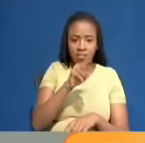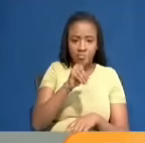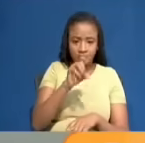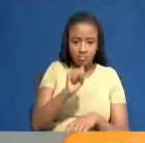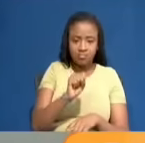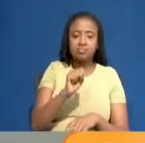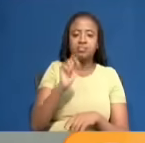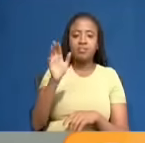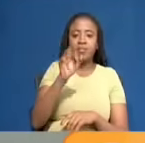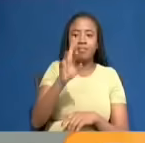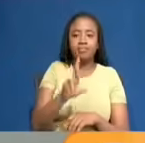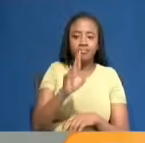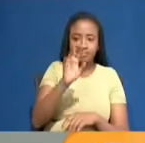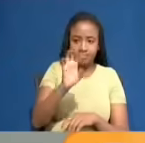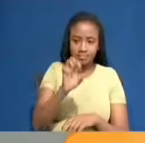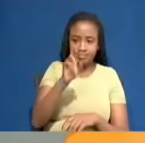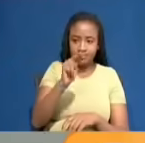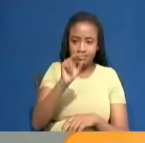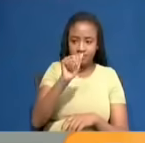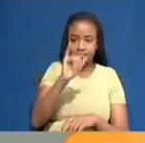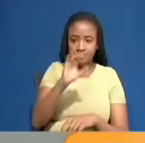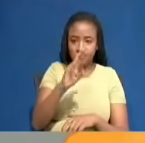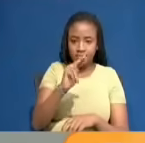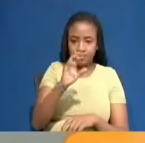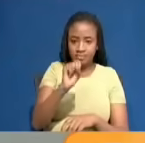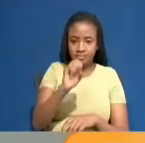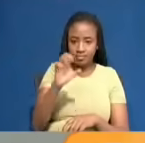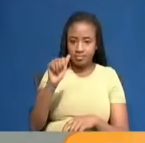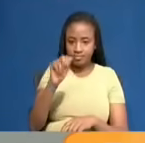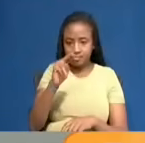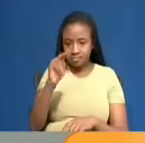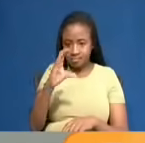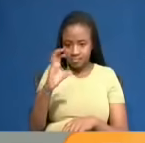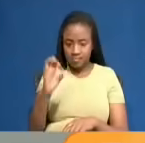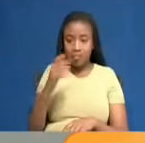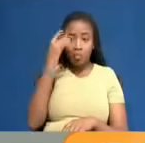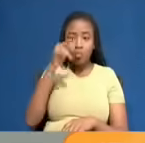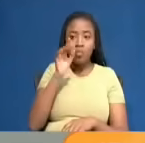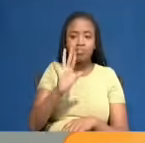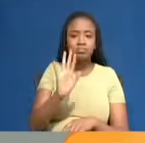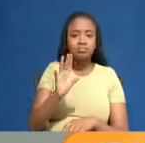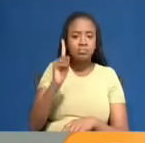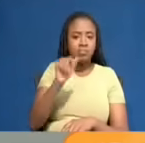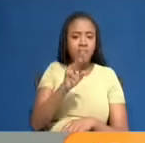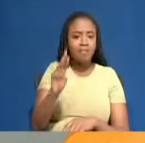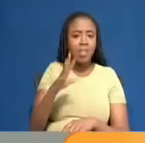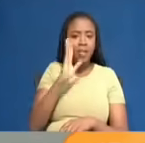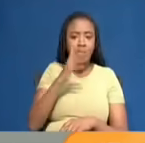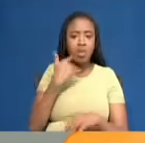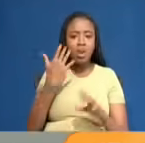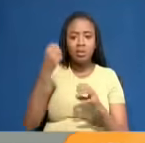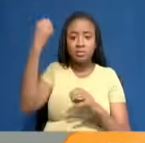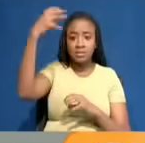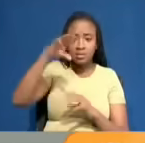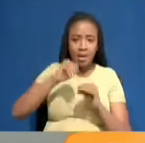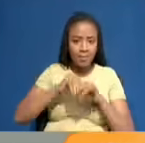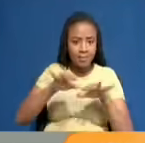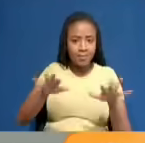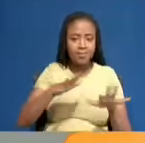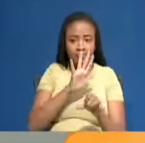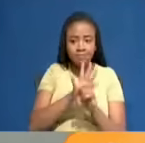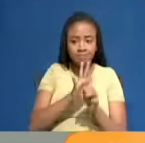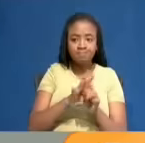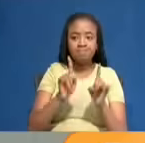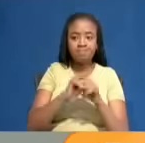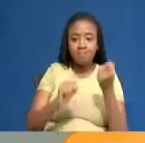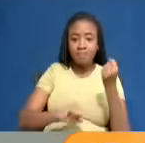power generation, producing 6,450 gigawatts for Ethiopian population domestic use and industrialization,